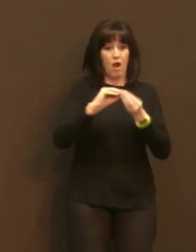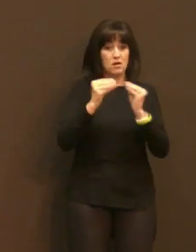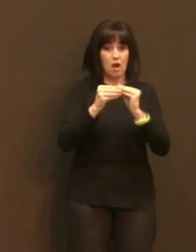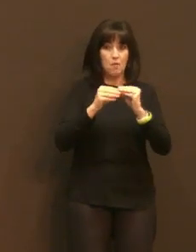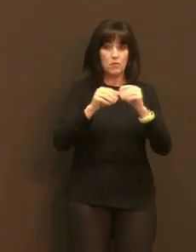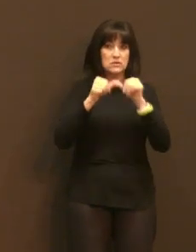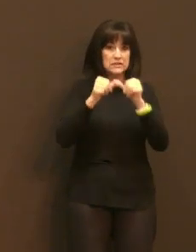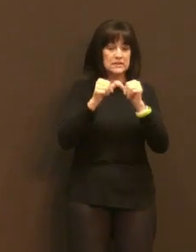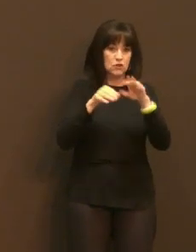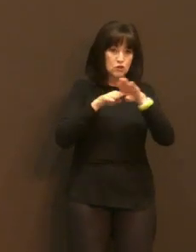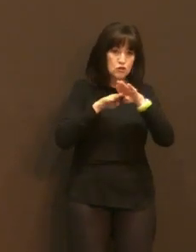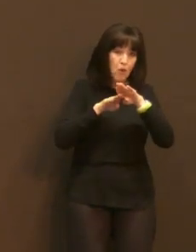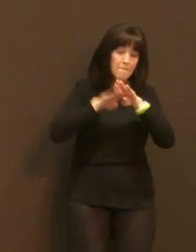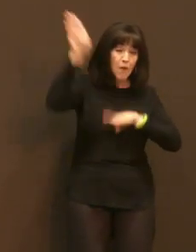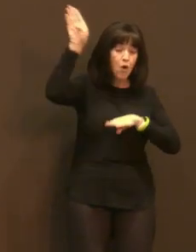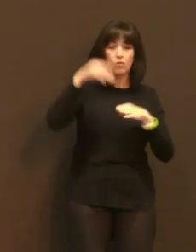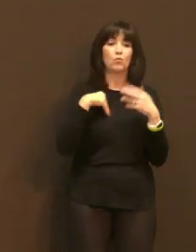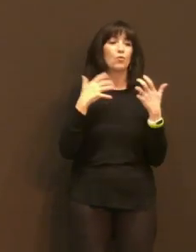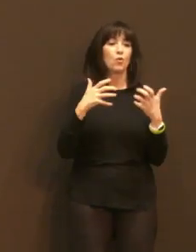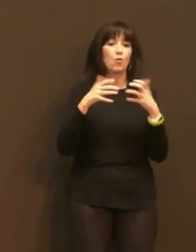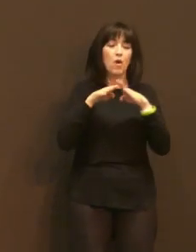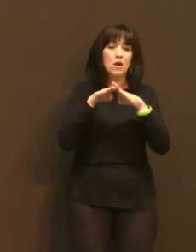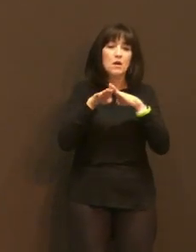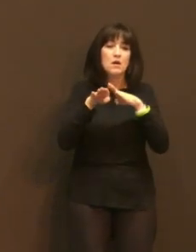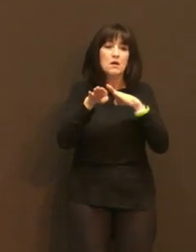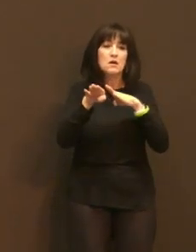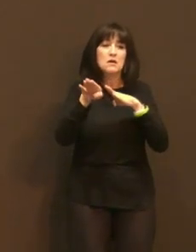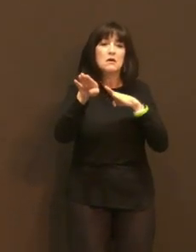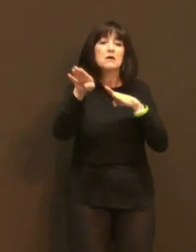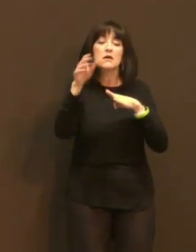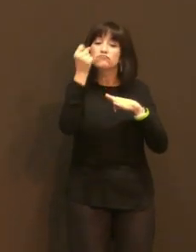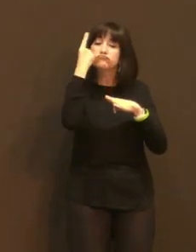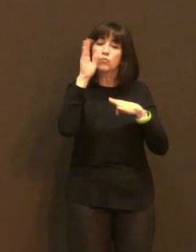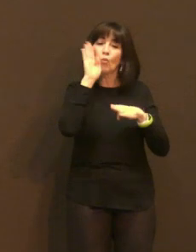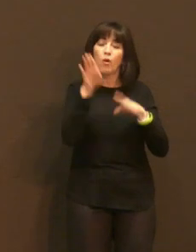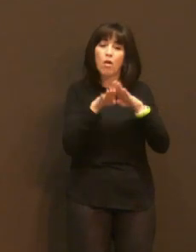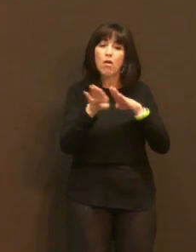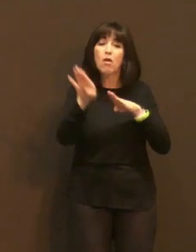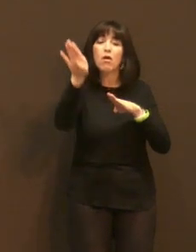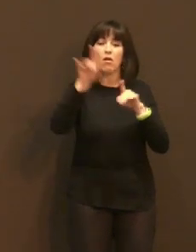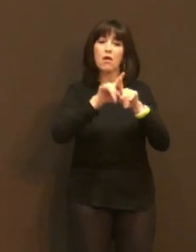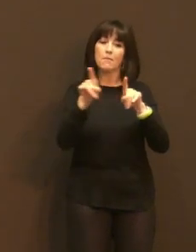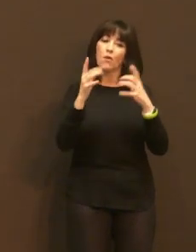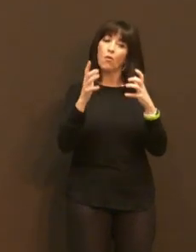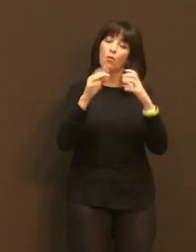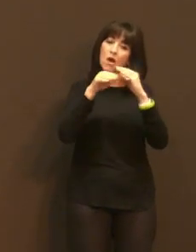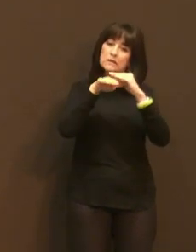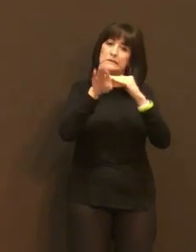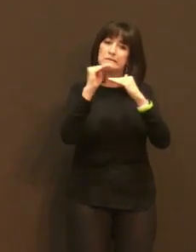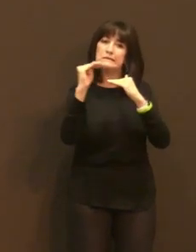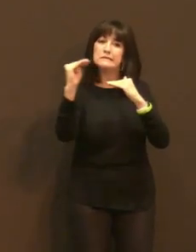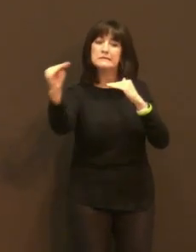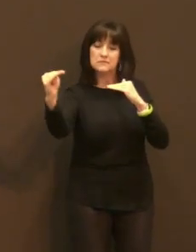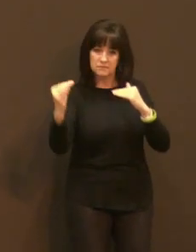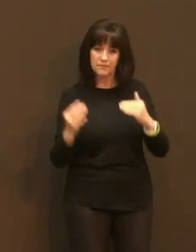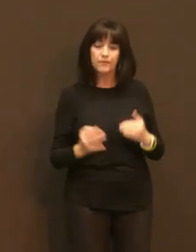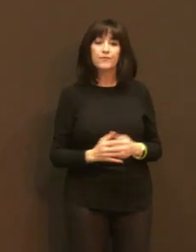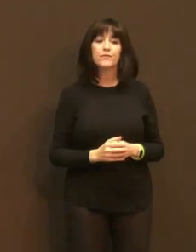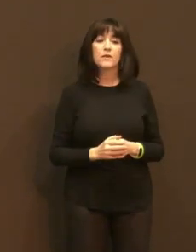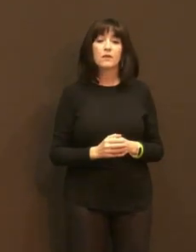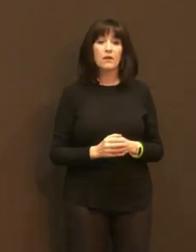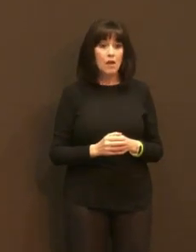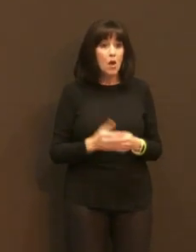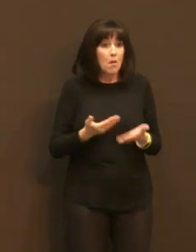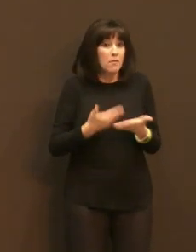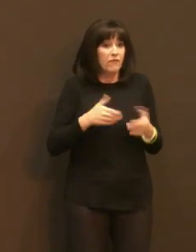received from one of the earlier graphs from FEMA. And the objective, of course, before we can get to reentry, is for